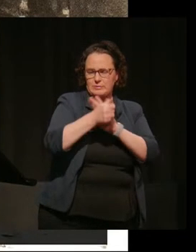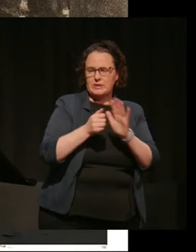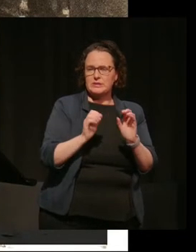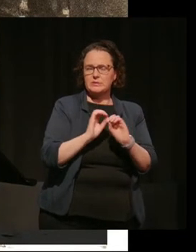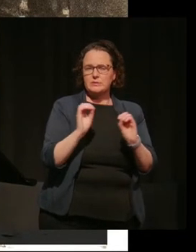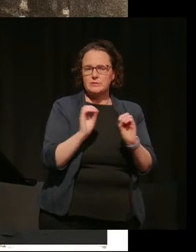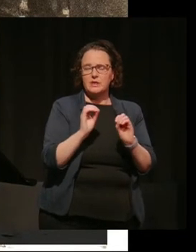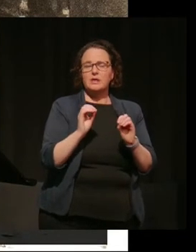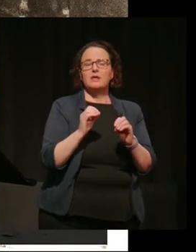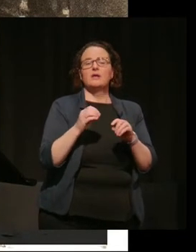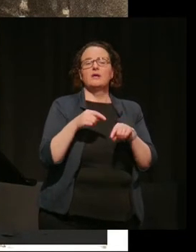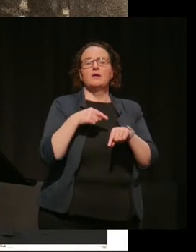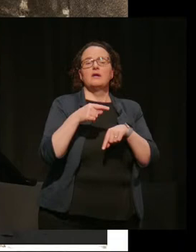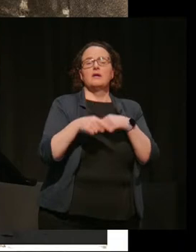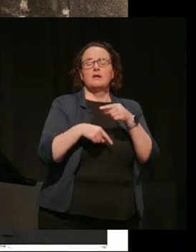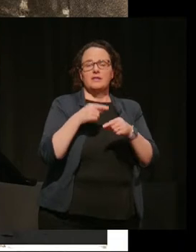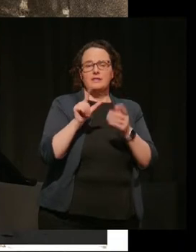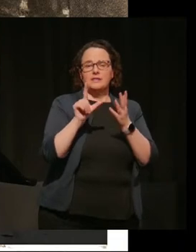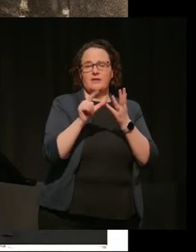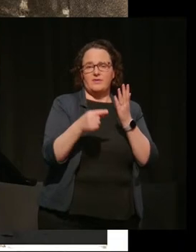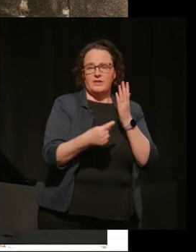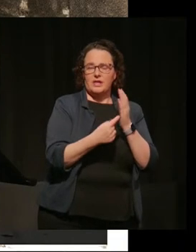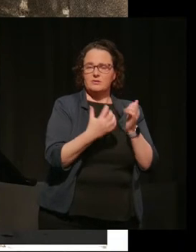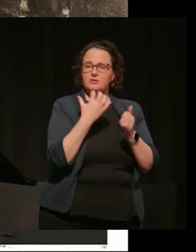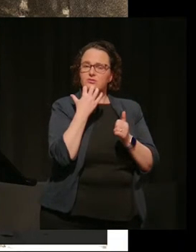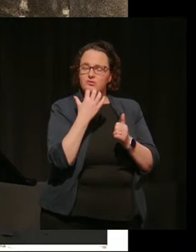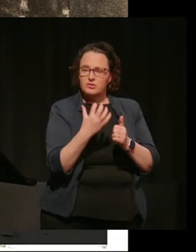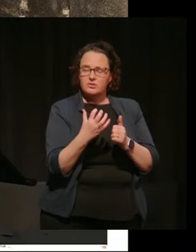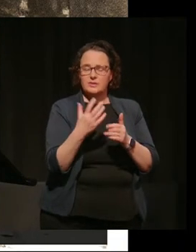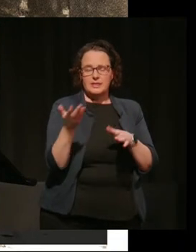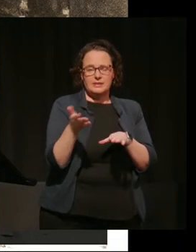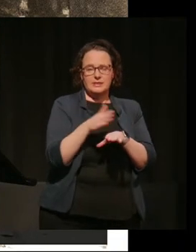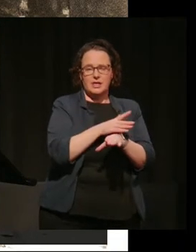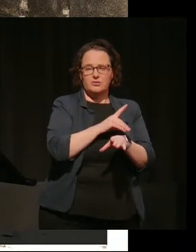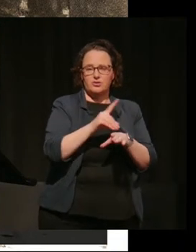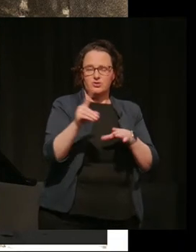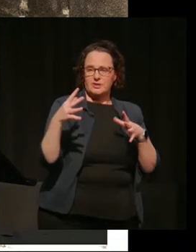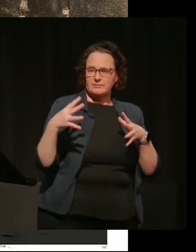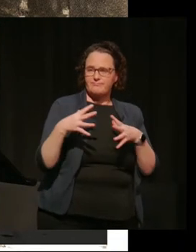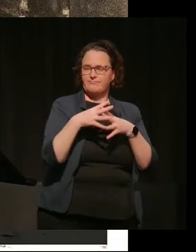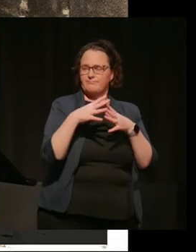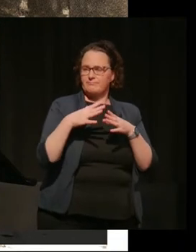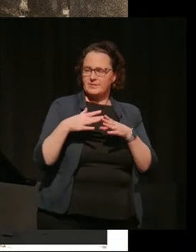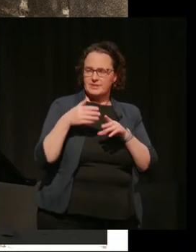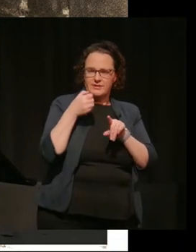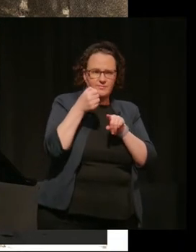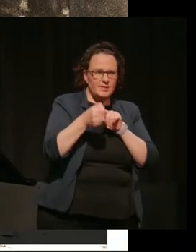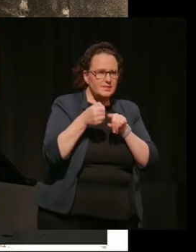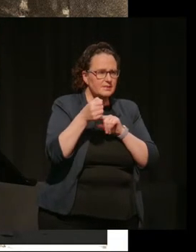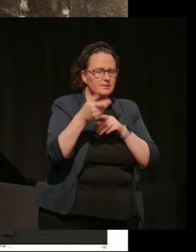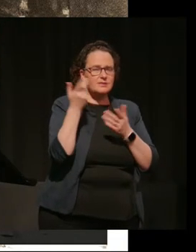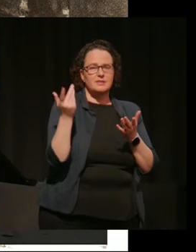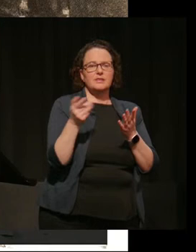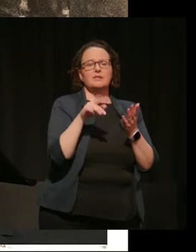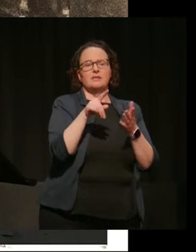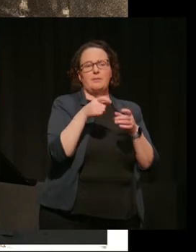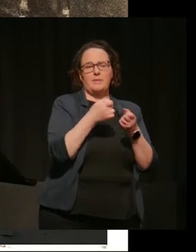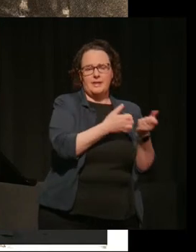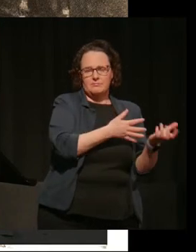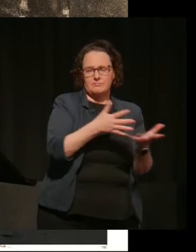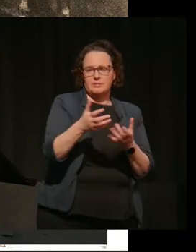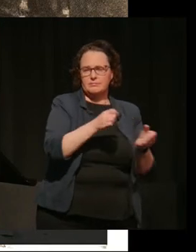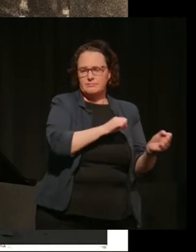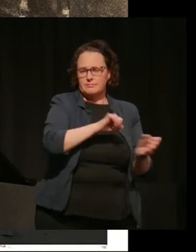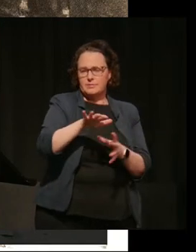In the end, 7,000 Jews died in the fighting. Some 40,000 Jews were deported from the ghetto to the